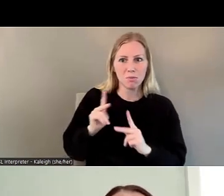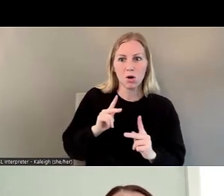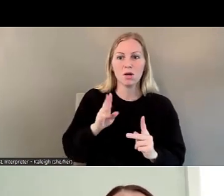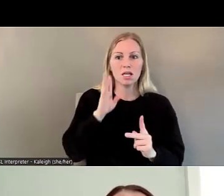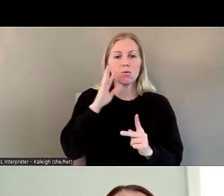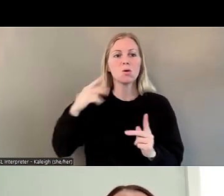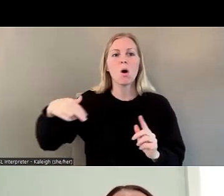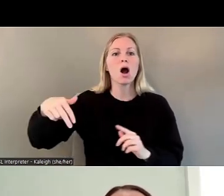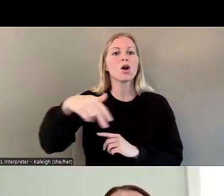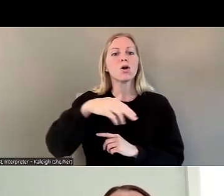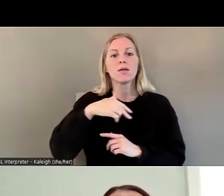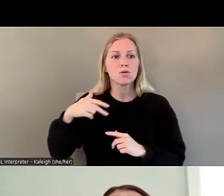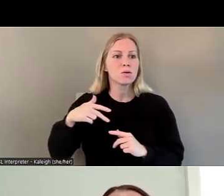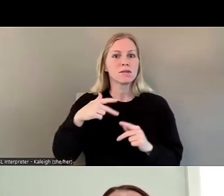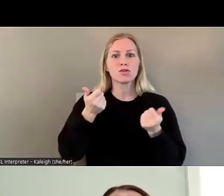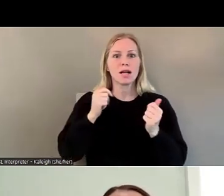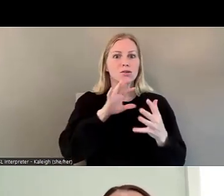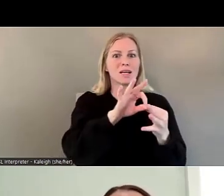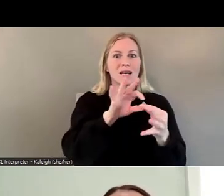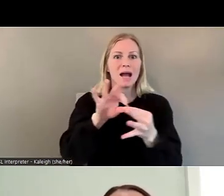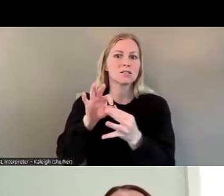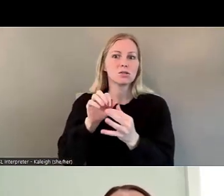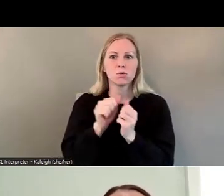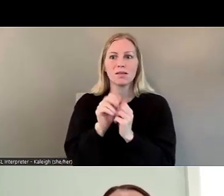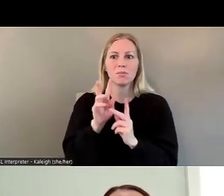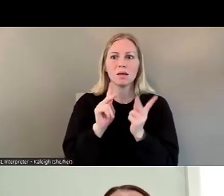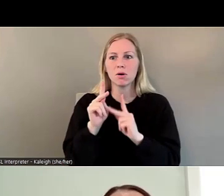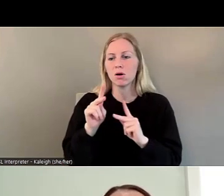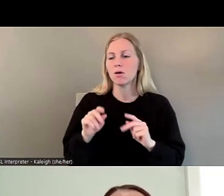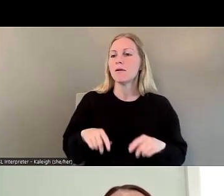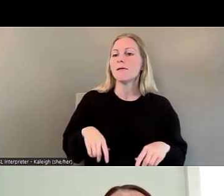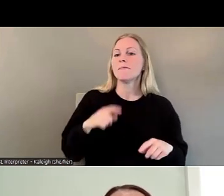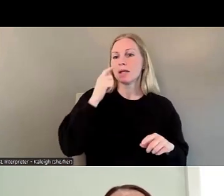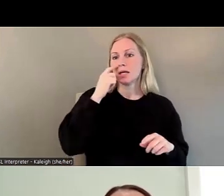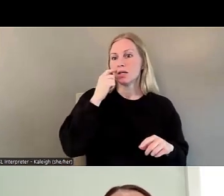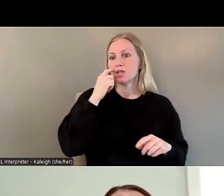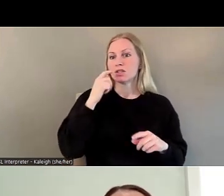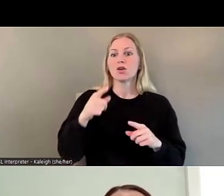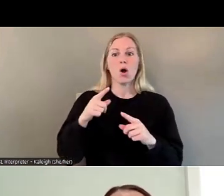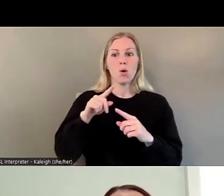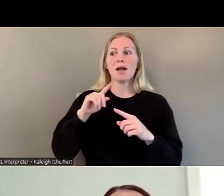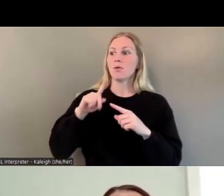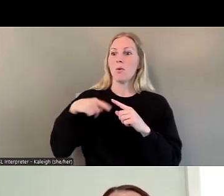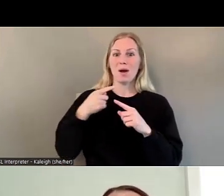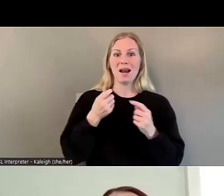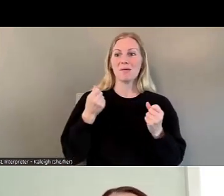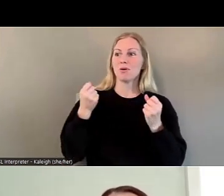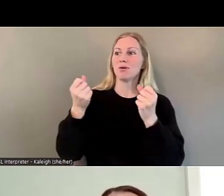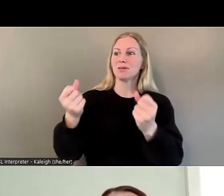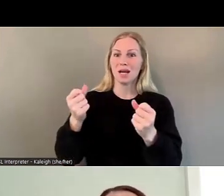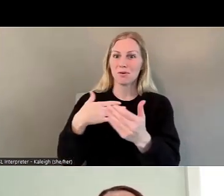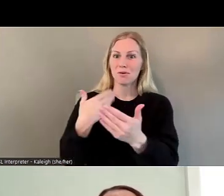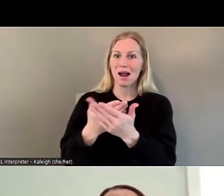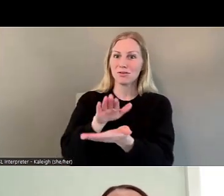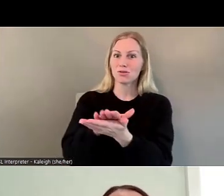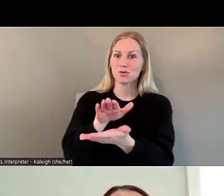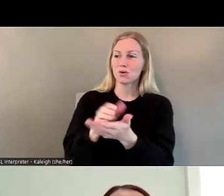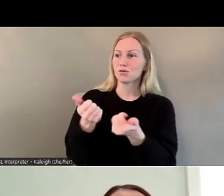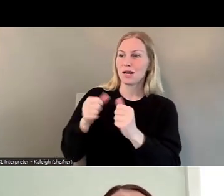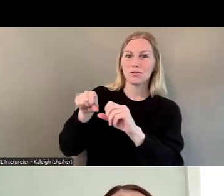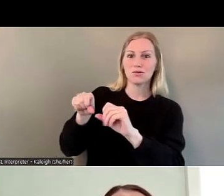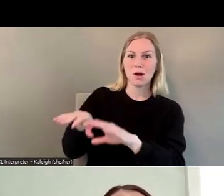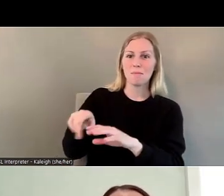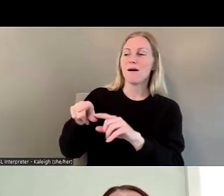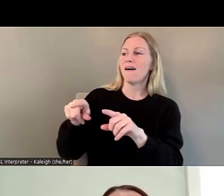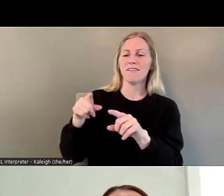find. And when I would pull into school to drop him off, he would climb into the back of the car and try to hide. When we asked Cole about school in the days